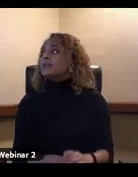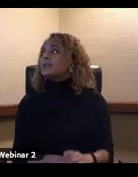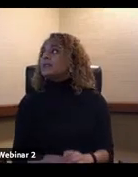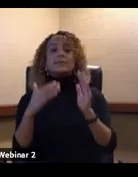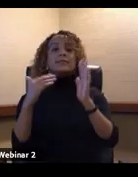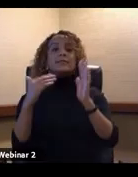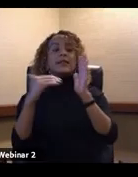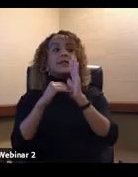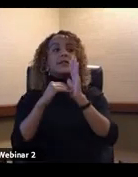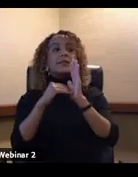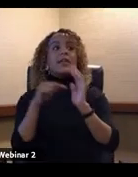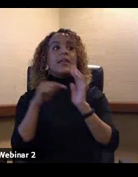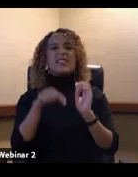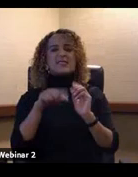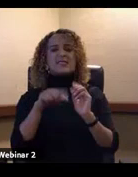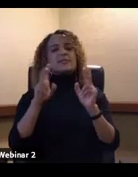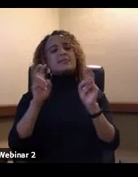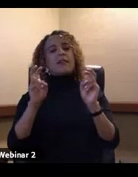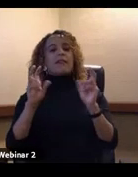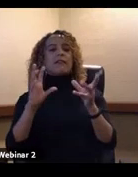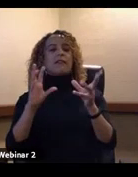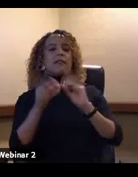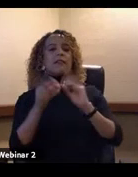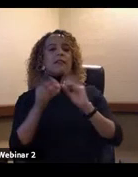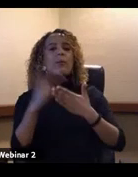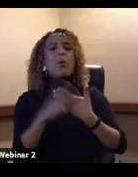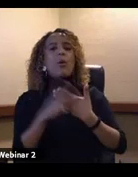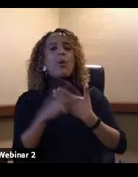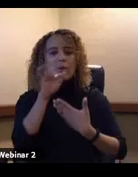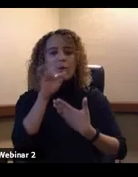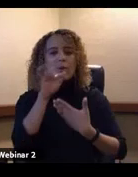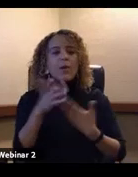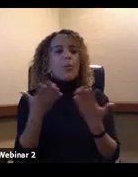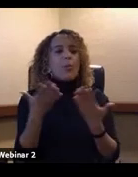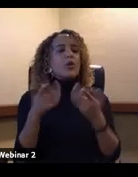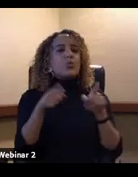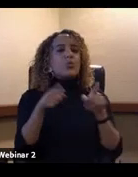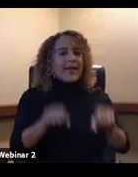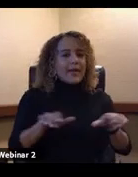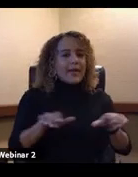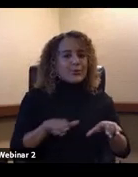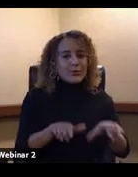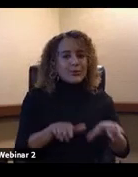There. So again, this is the crux of what the program is about and what you can do.